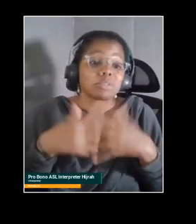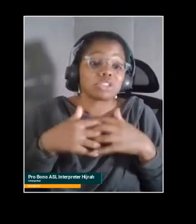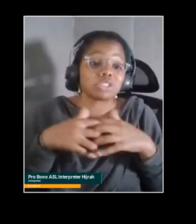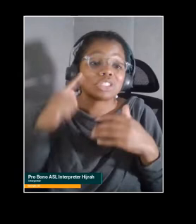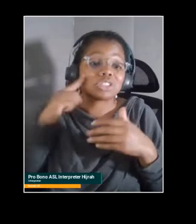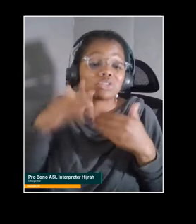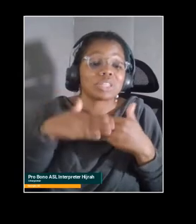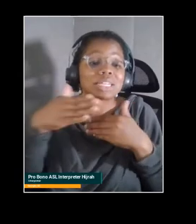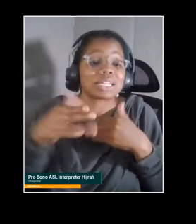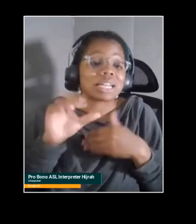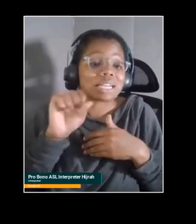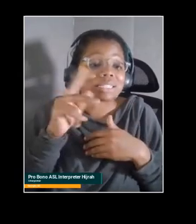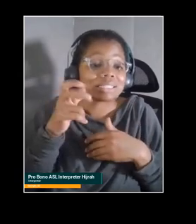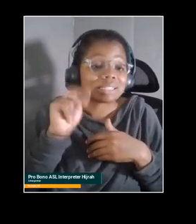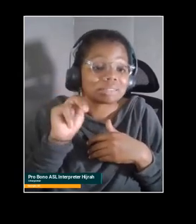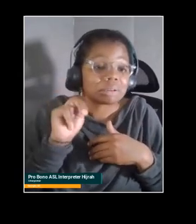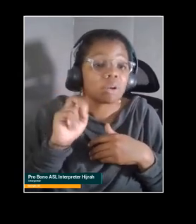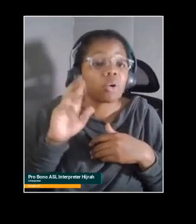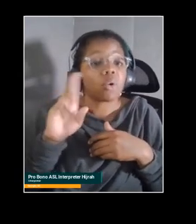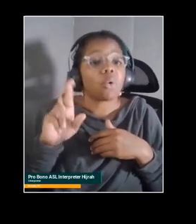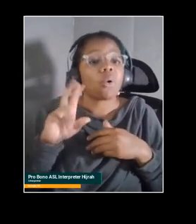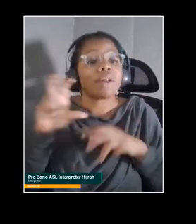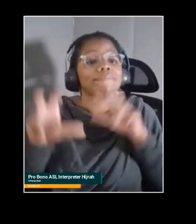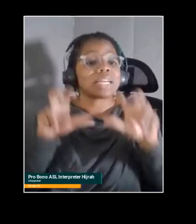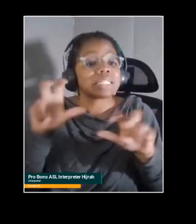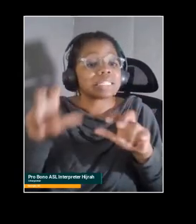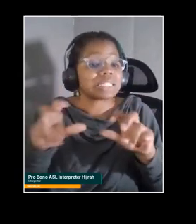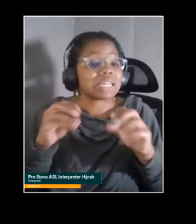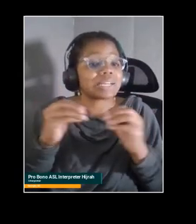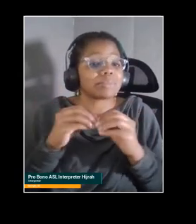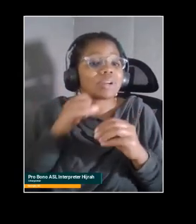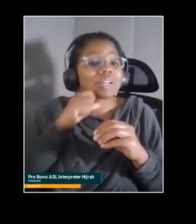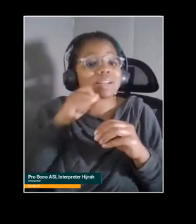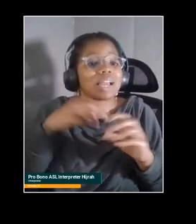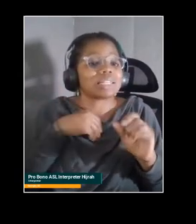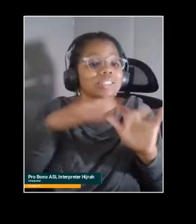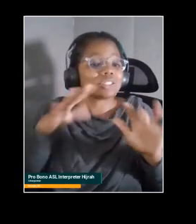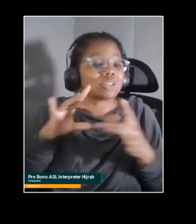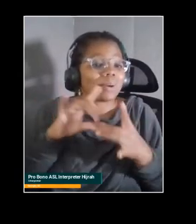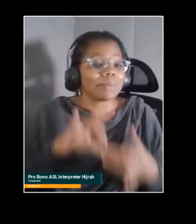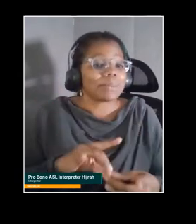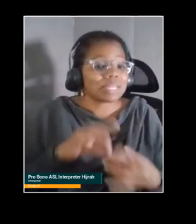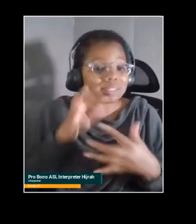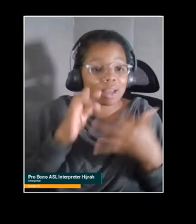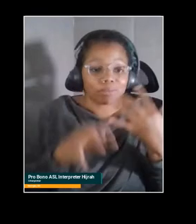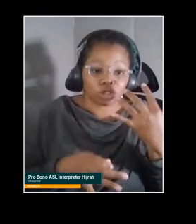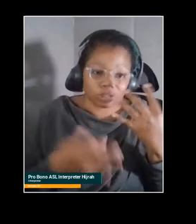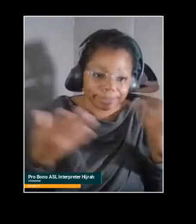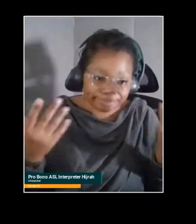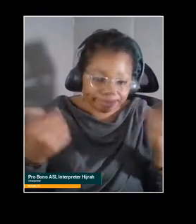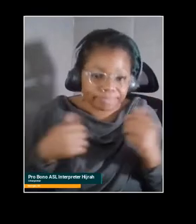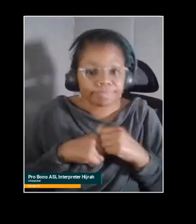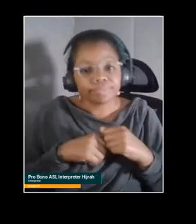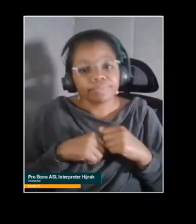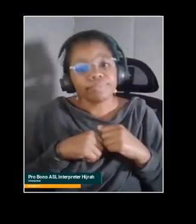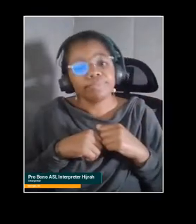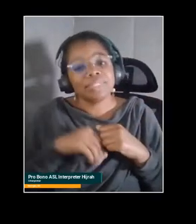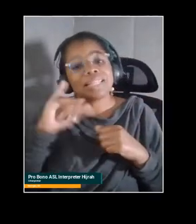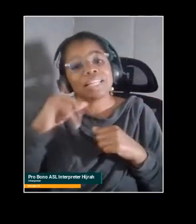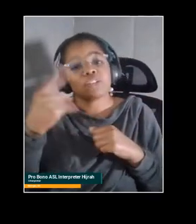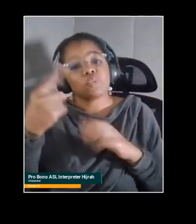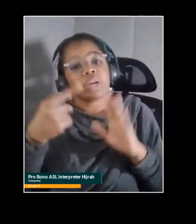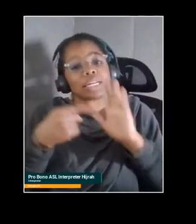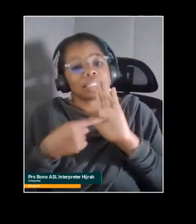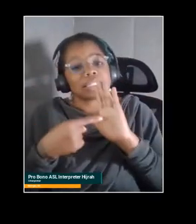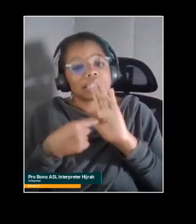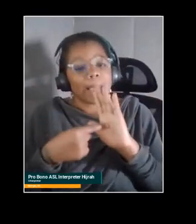season, or investing in more non-snow-based recreation options. So that's just kind of one example,